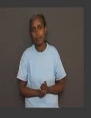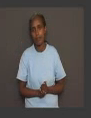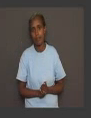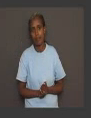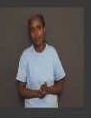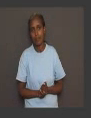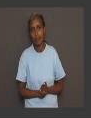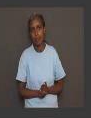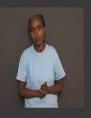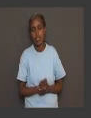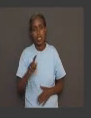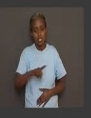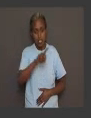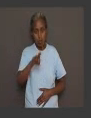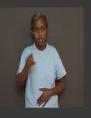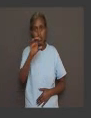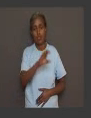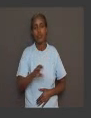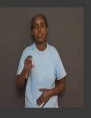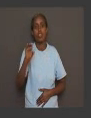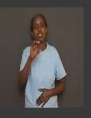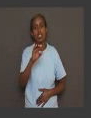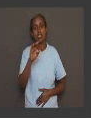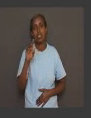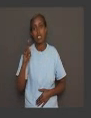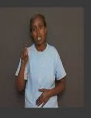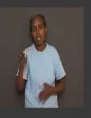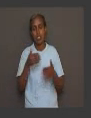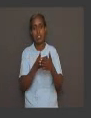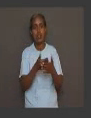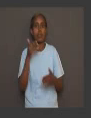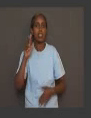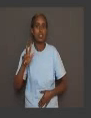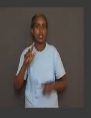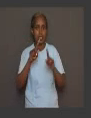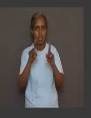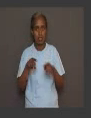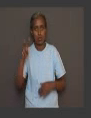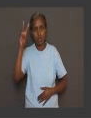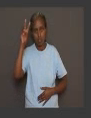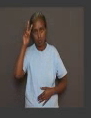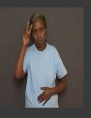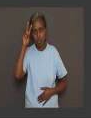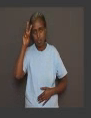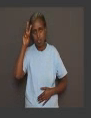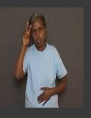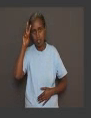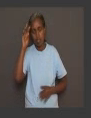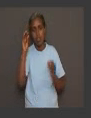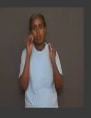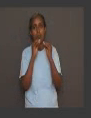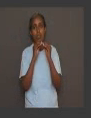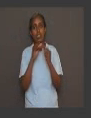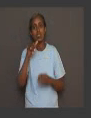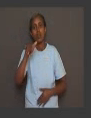The equation of the circle is x minus 3 squared